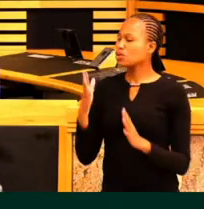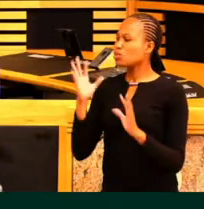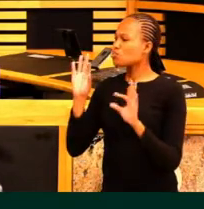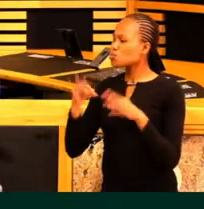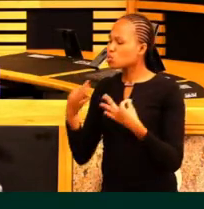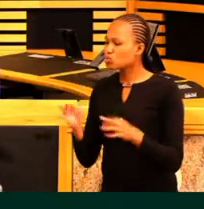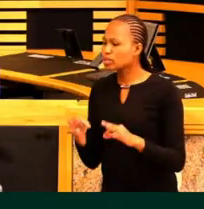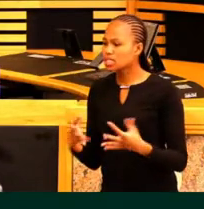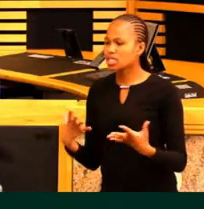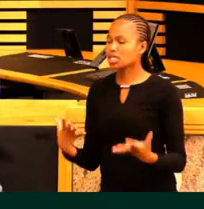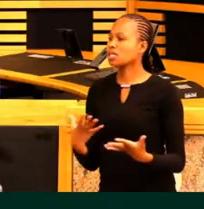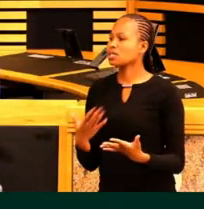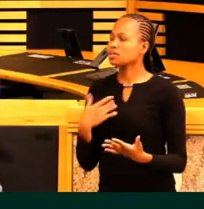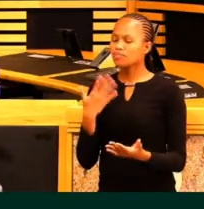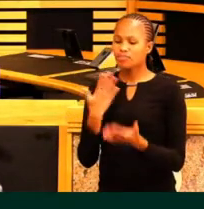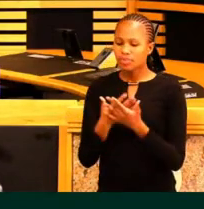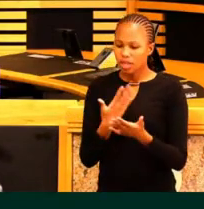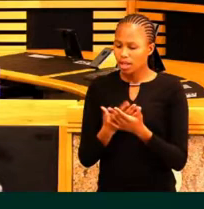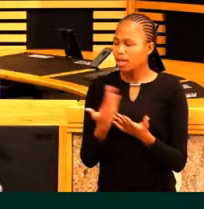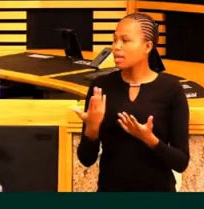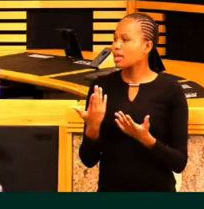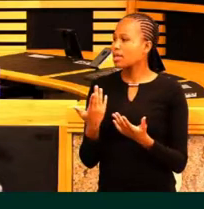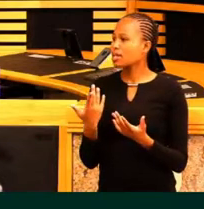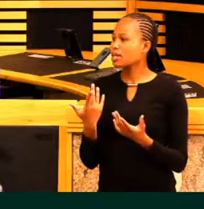so that this is abuse